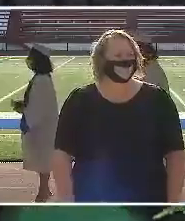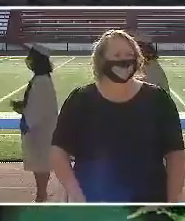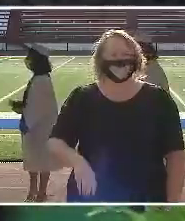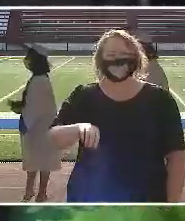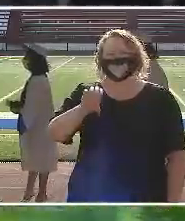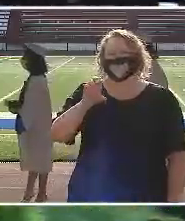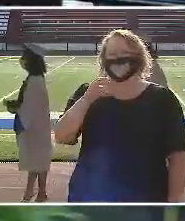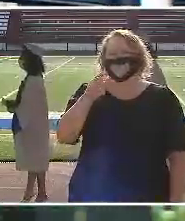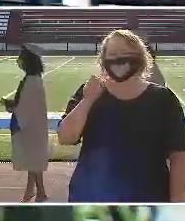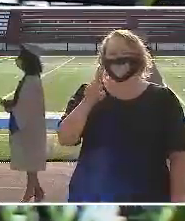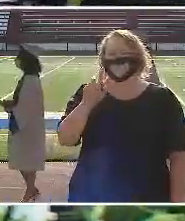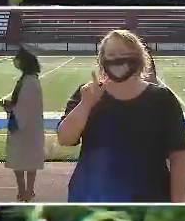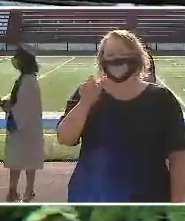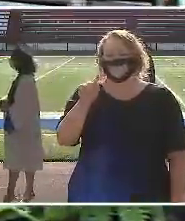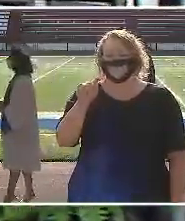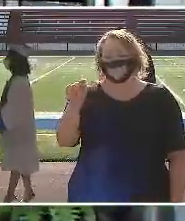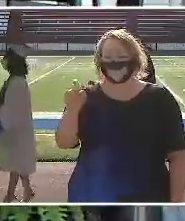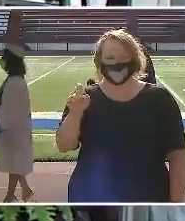Charlotte Schroner.